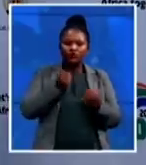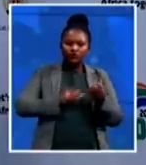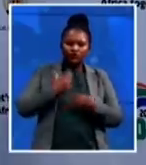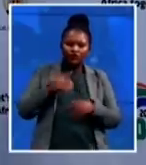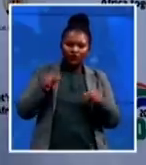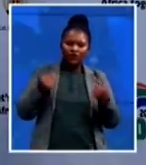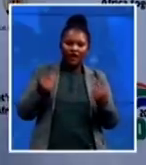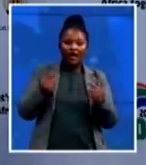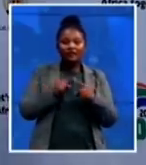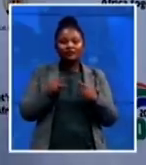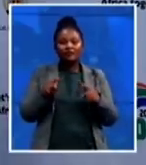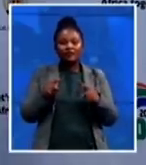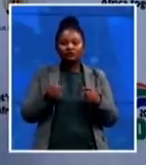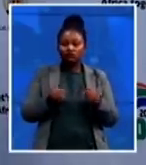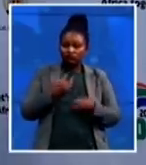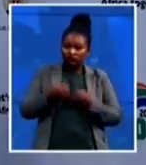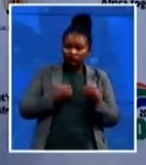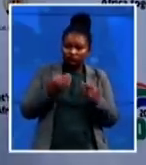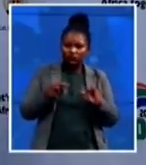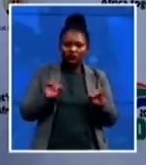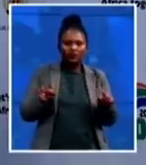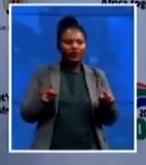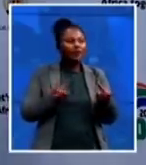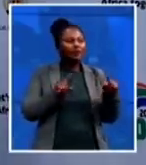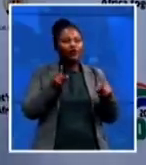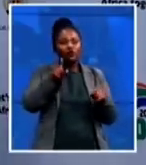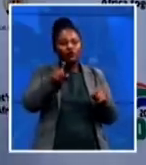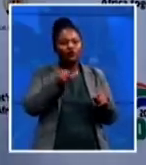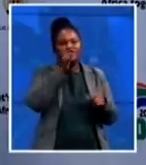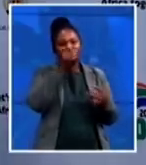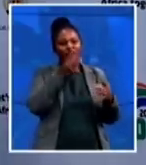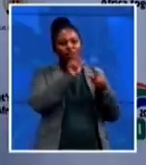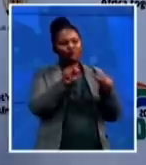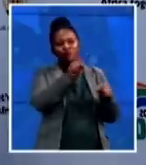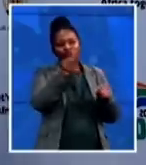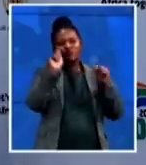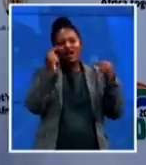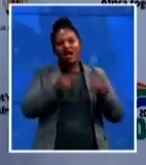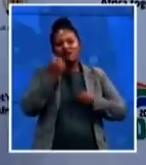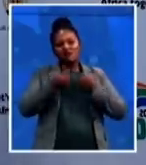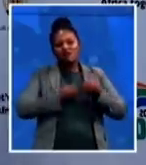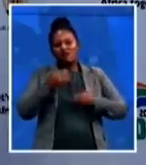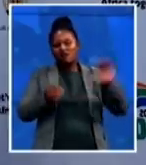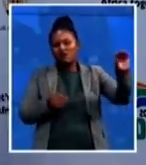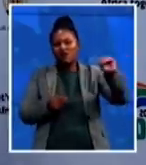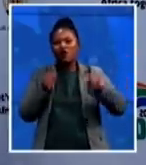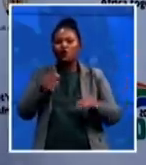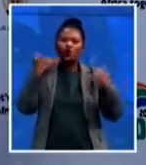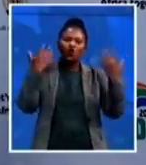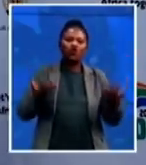you don't know what their feelings are, you don't know what they want, you don't know what to provide. But if you allow them to speak,